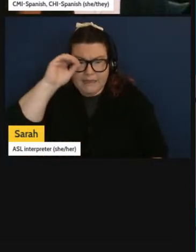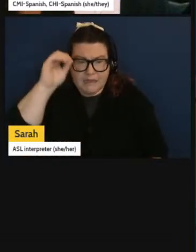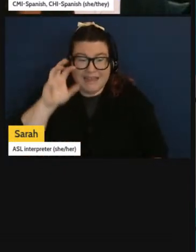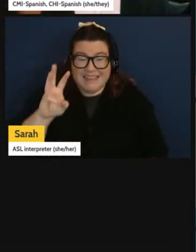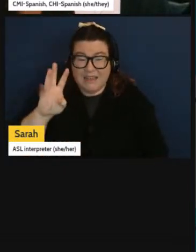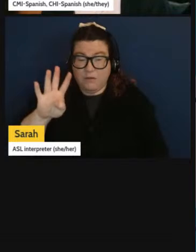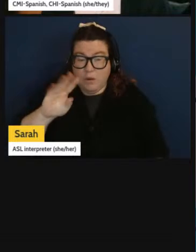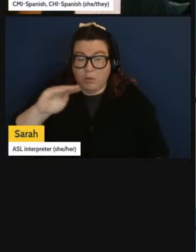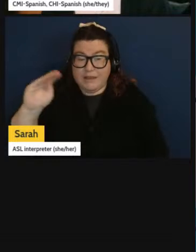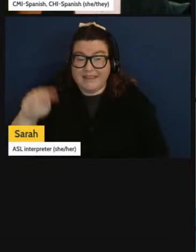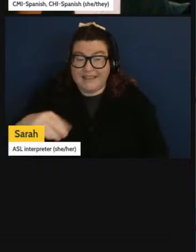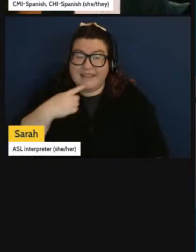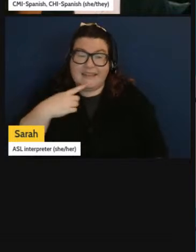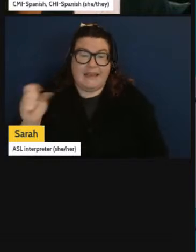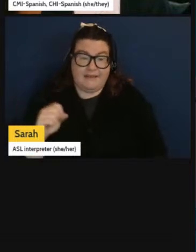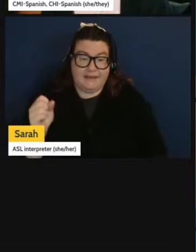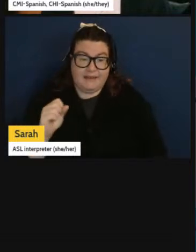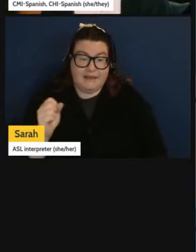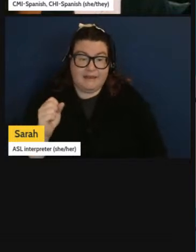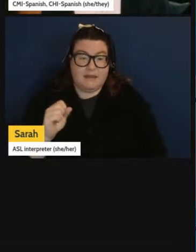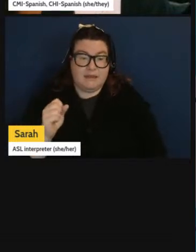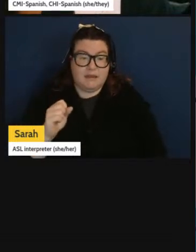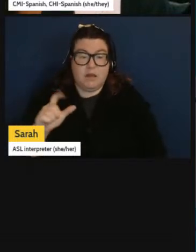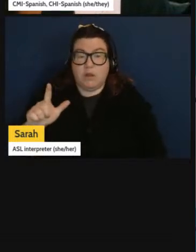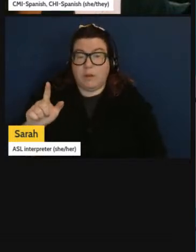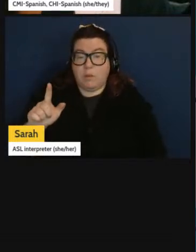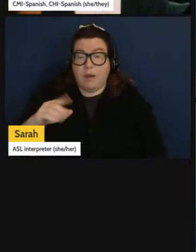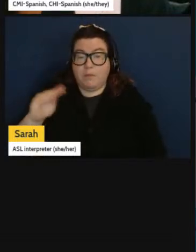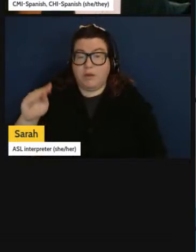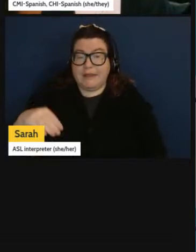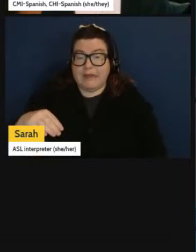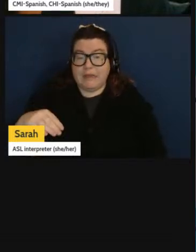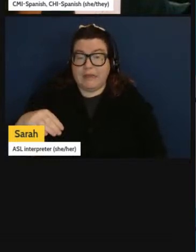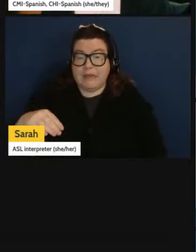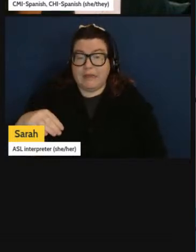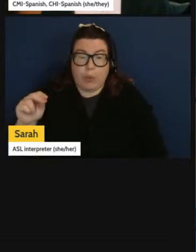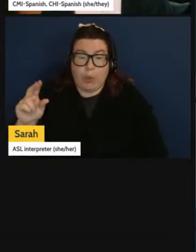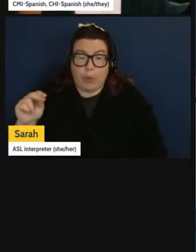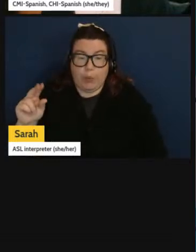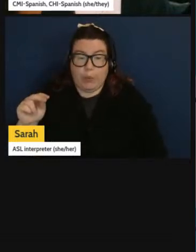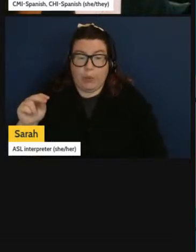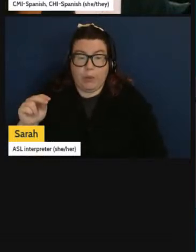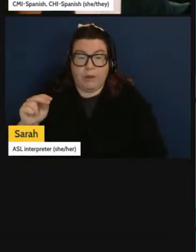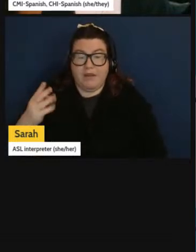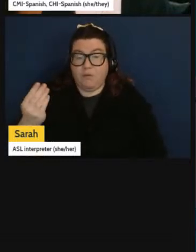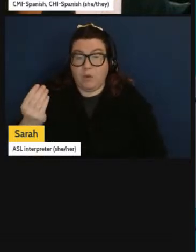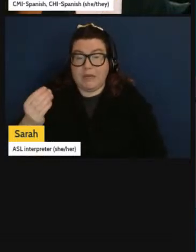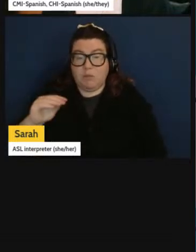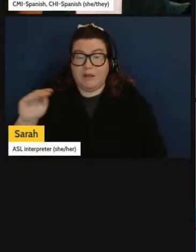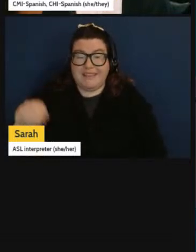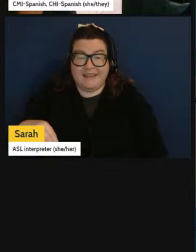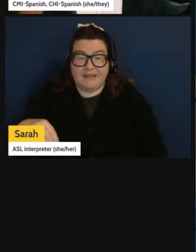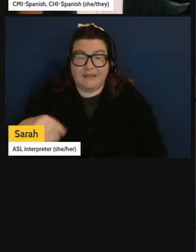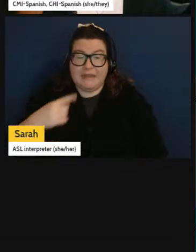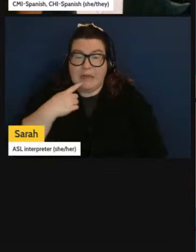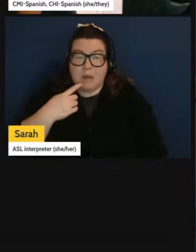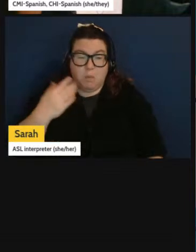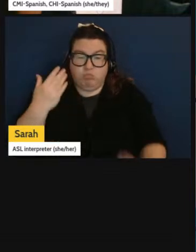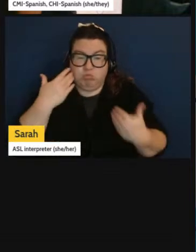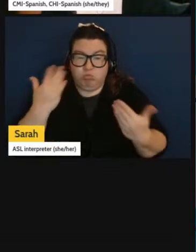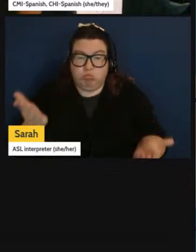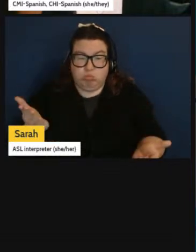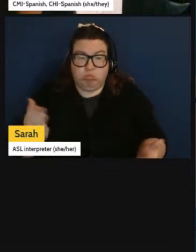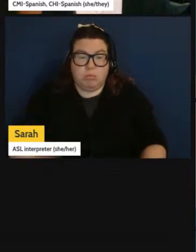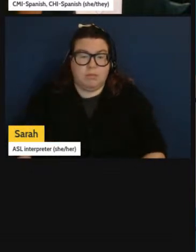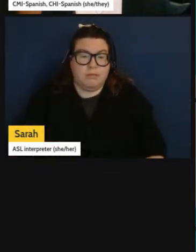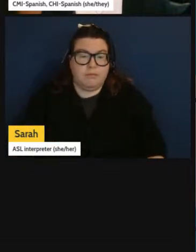64% of us said yes. 21% of us said no. And 14% of us said, I don't know.